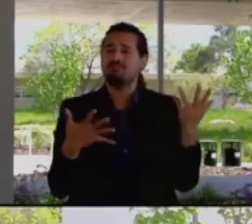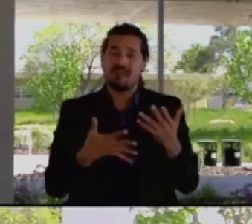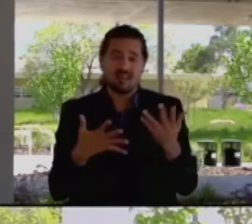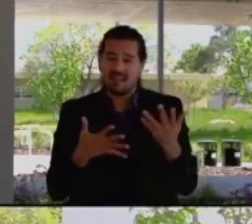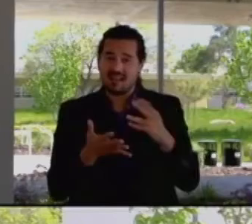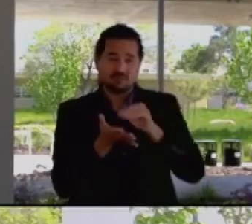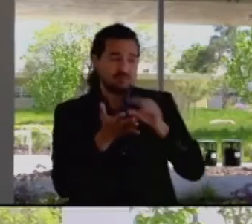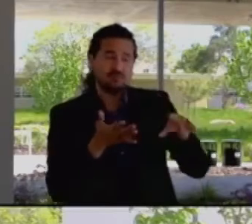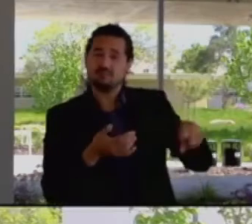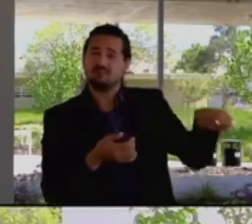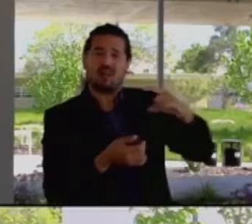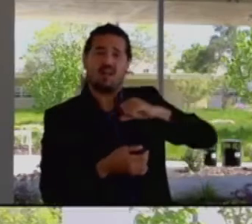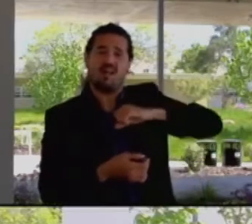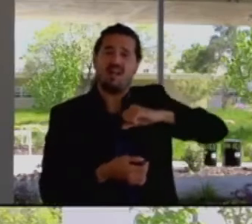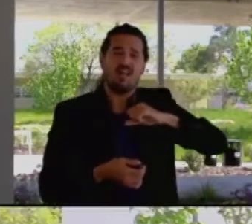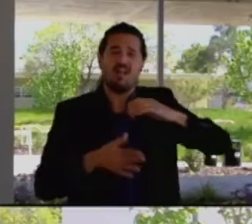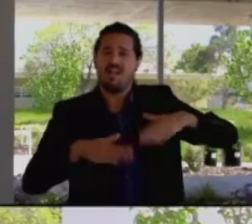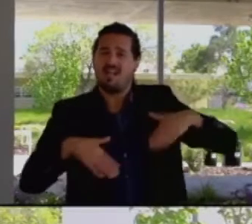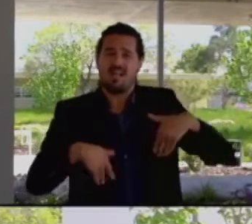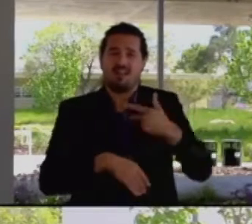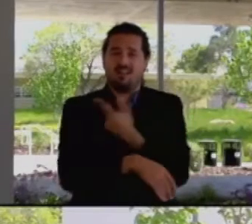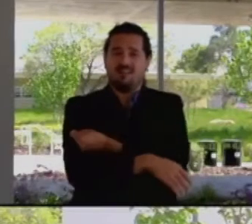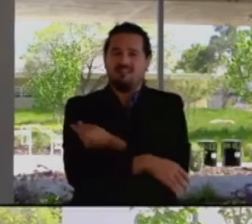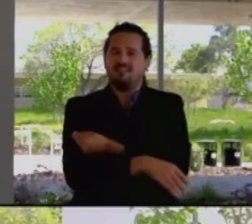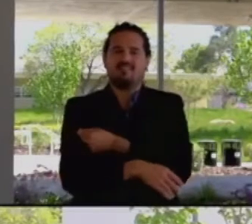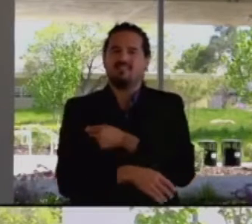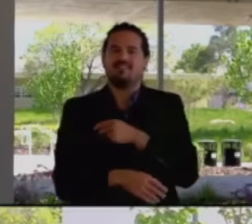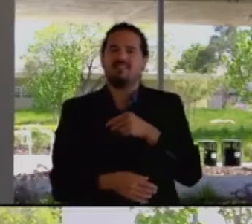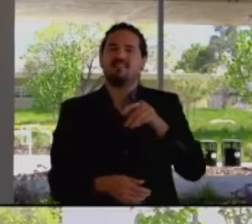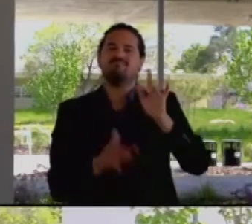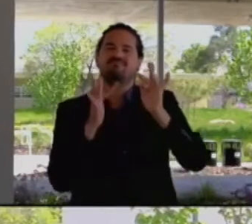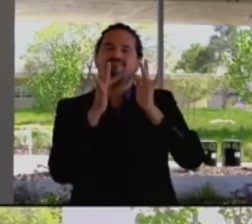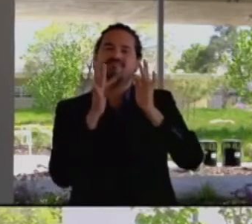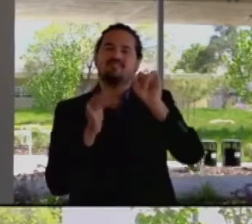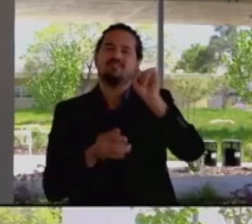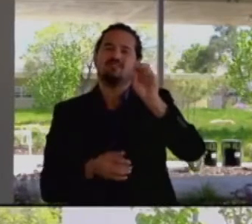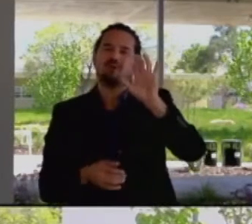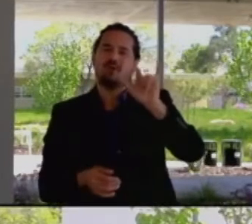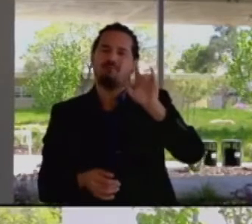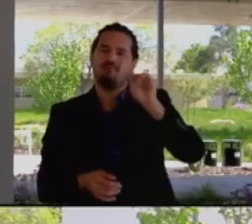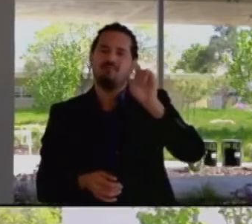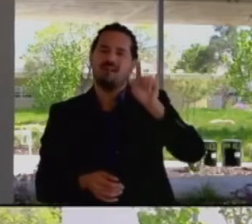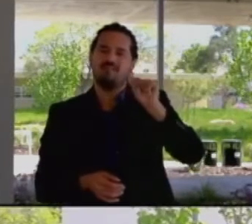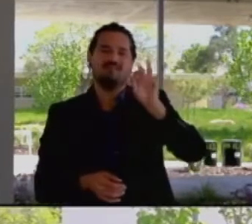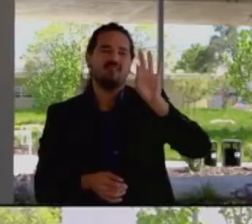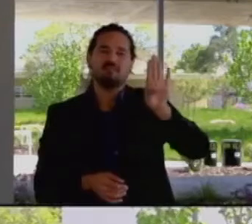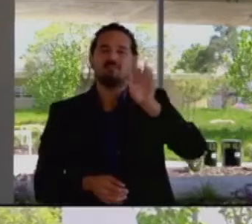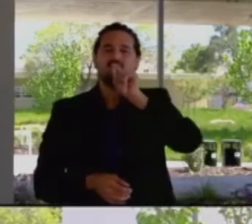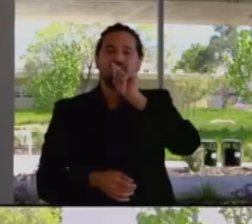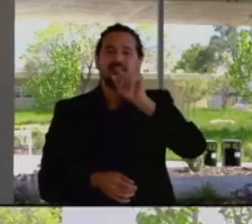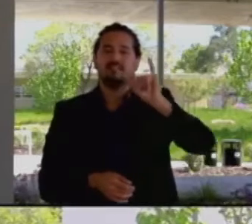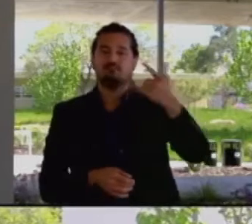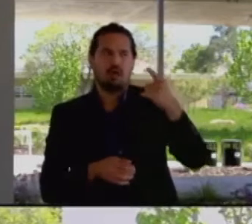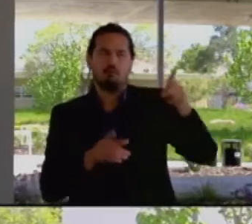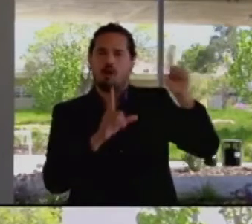is social media. I think that's one of the main things. In social media, there are a lot of rumors going around about how the vaccine is not